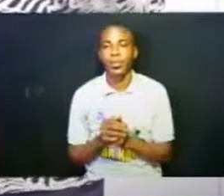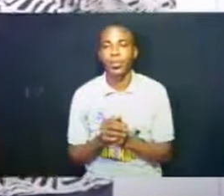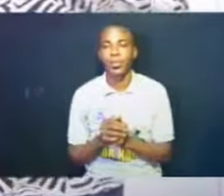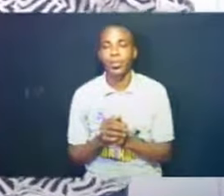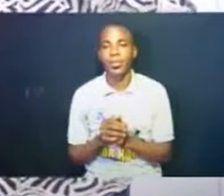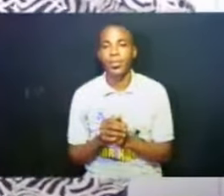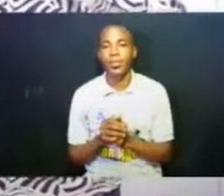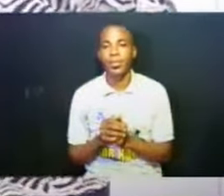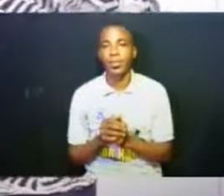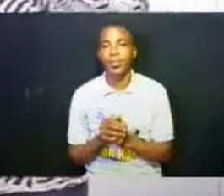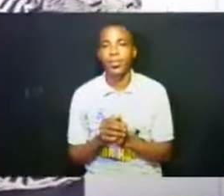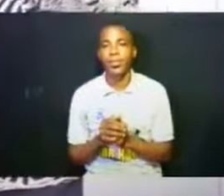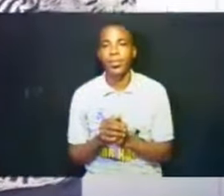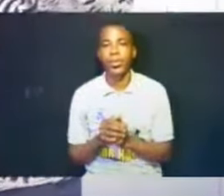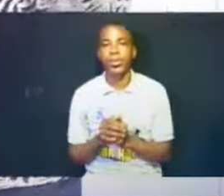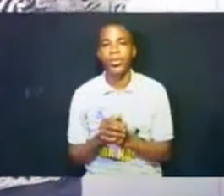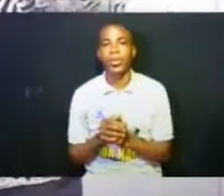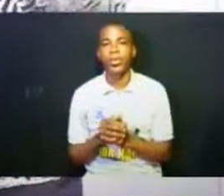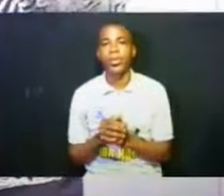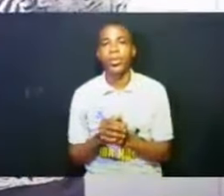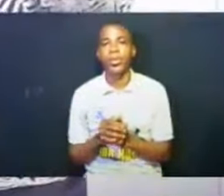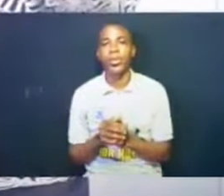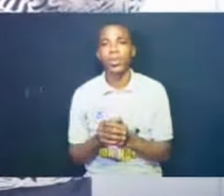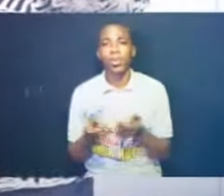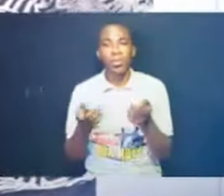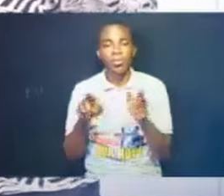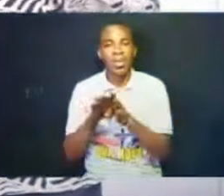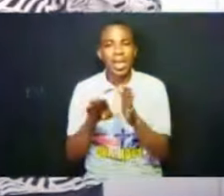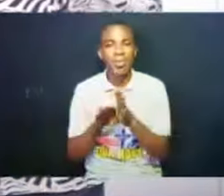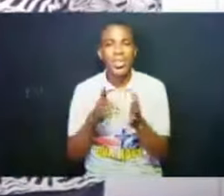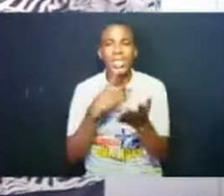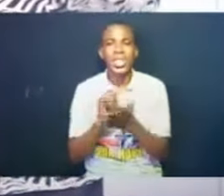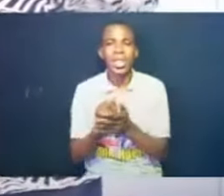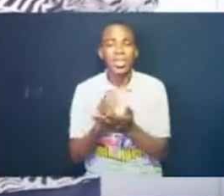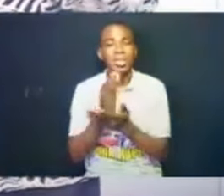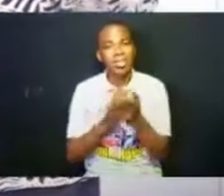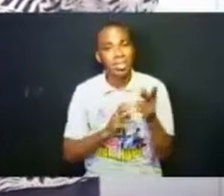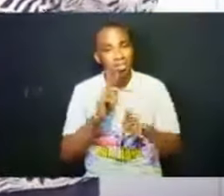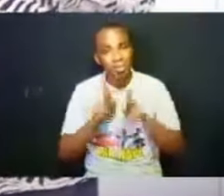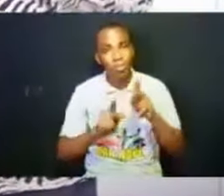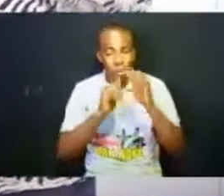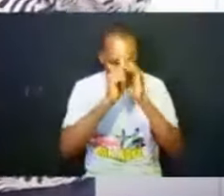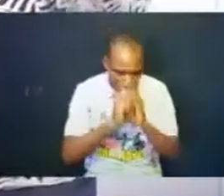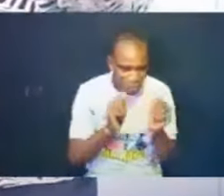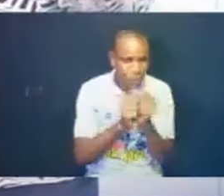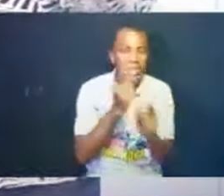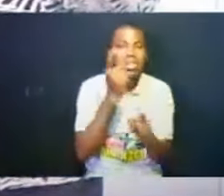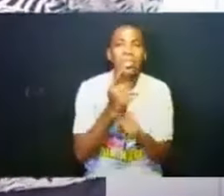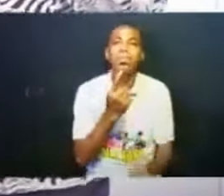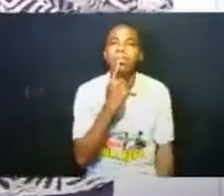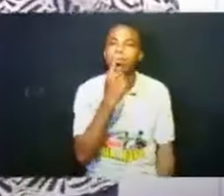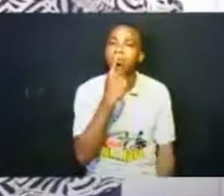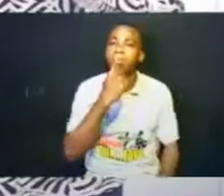You see, when we are even worshiping, he says that these people are worshiping with their lips, but their heart is far away.